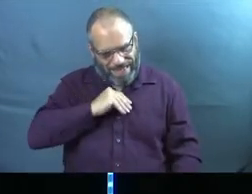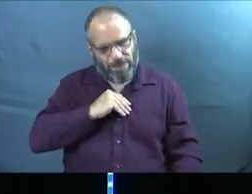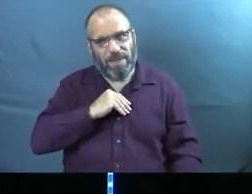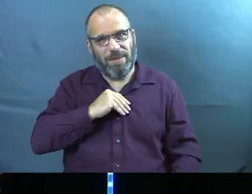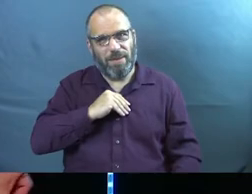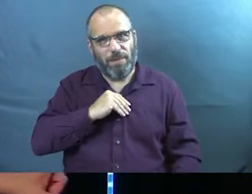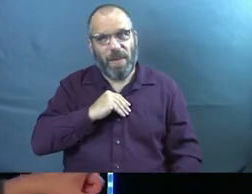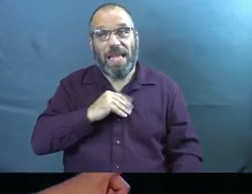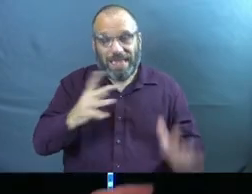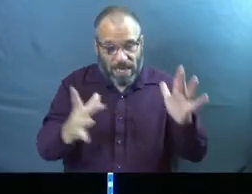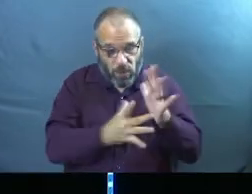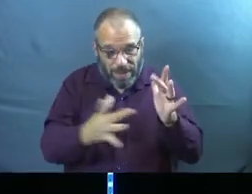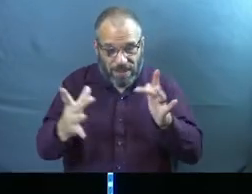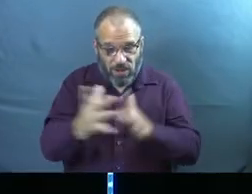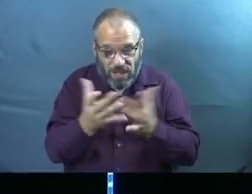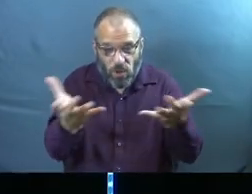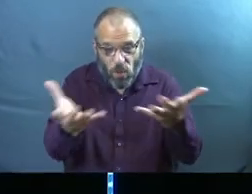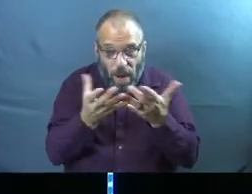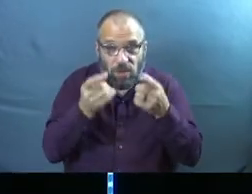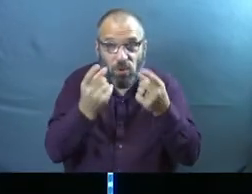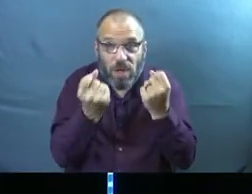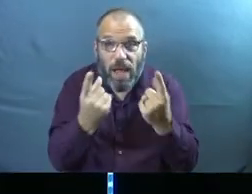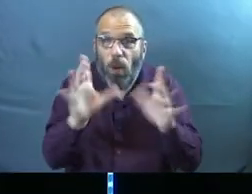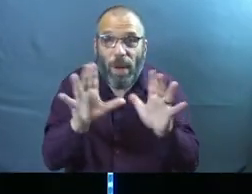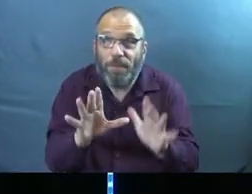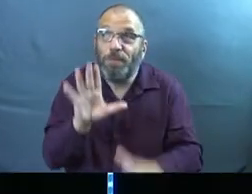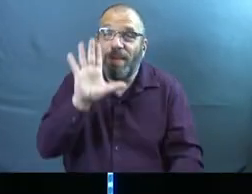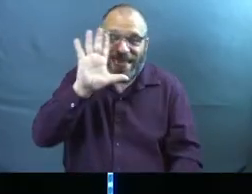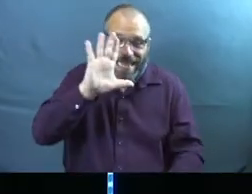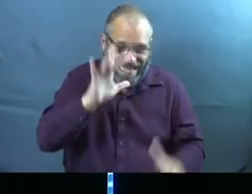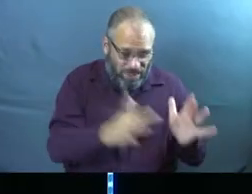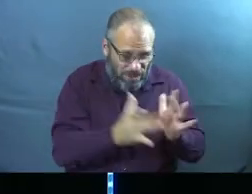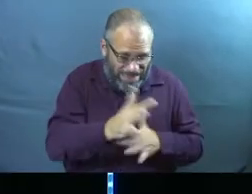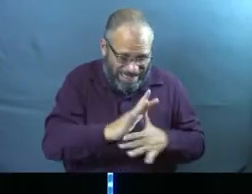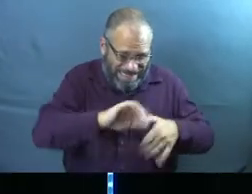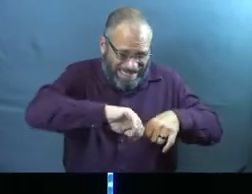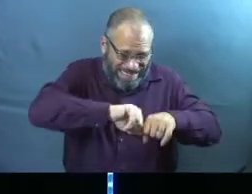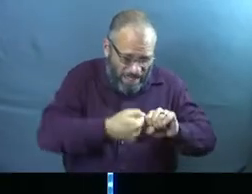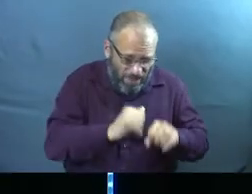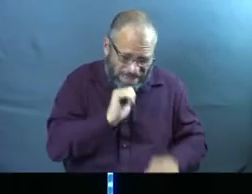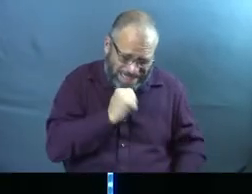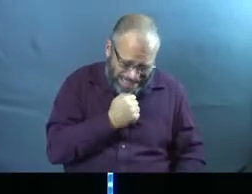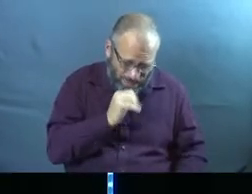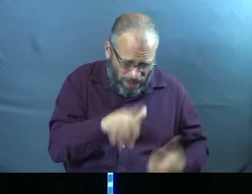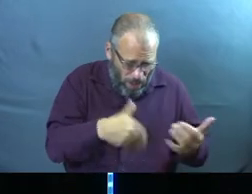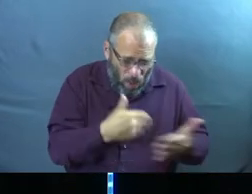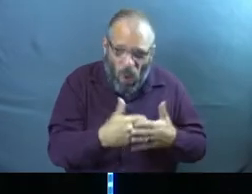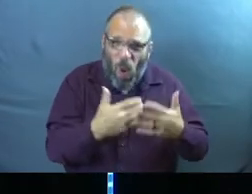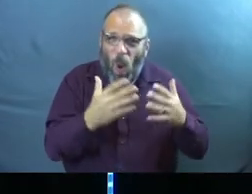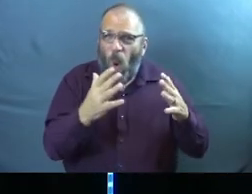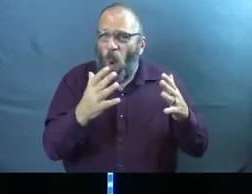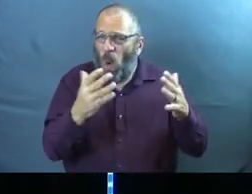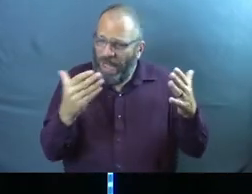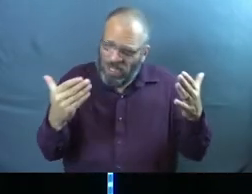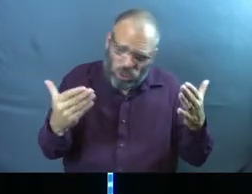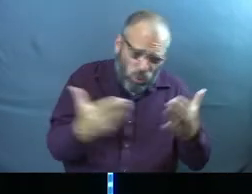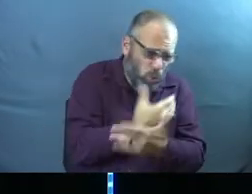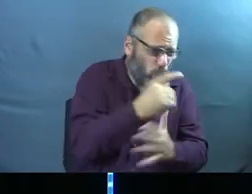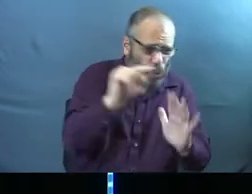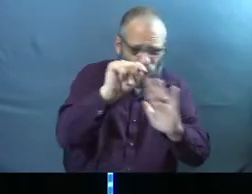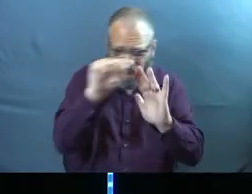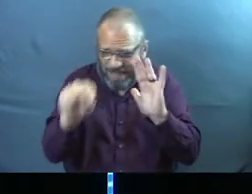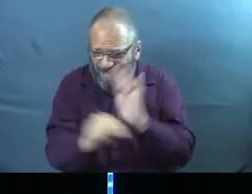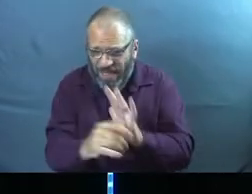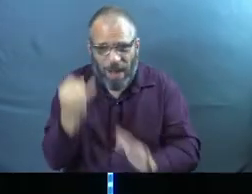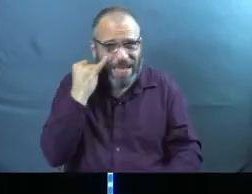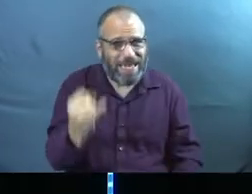stuff. That's what Jesus wants us to understand, is his suffering was enough for all of us. This is a big New Testament